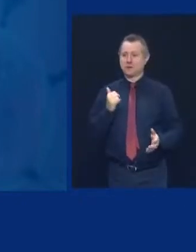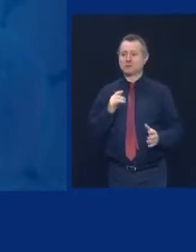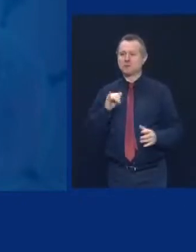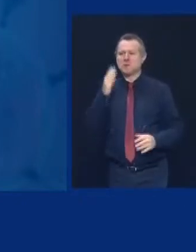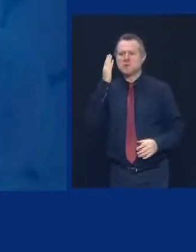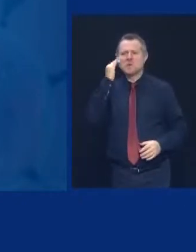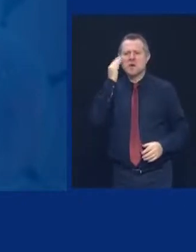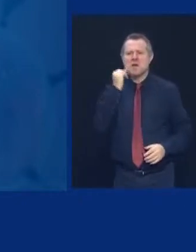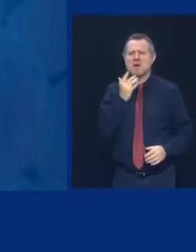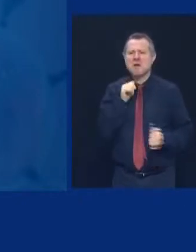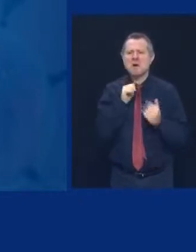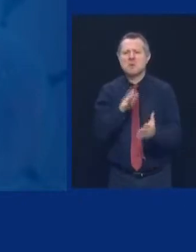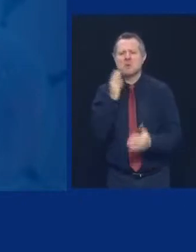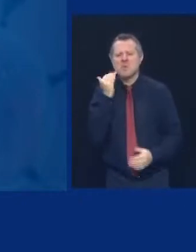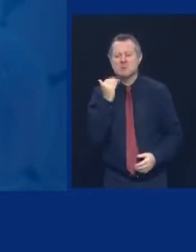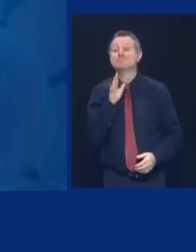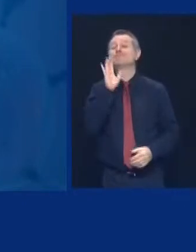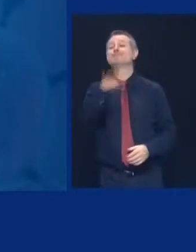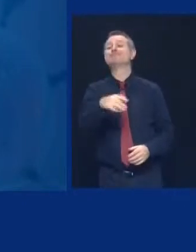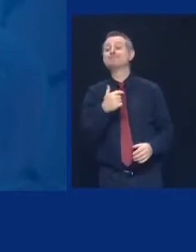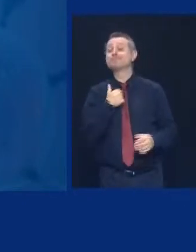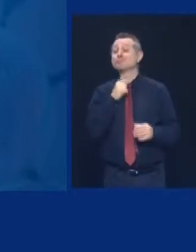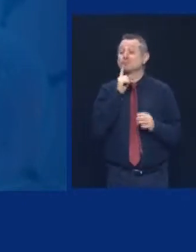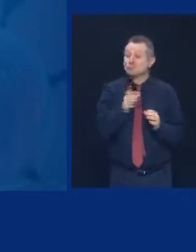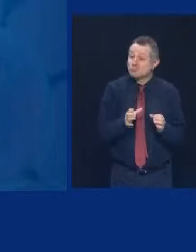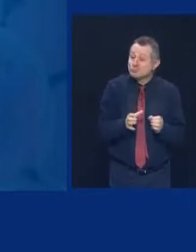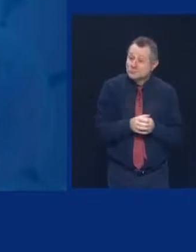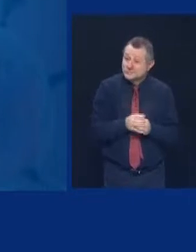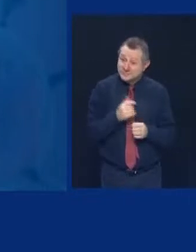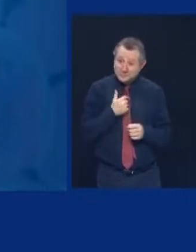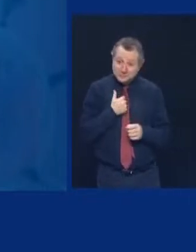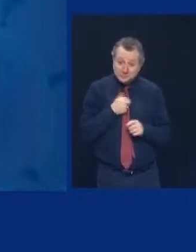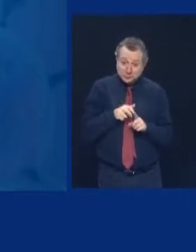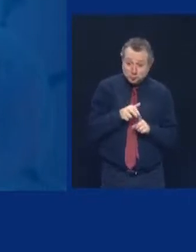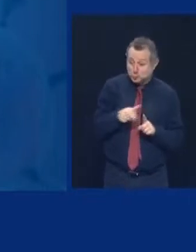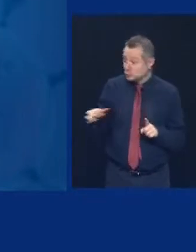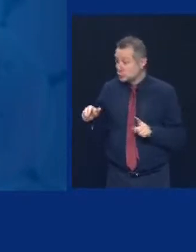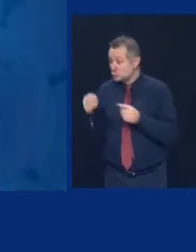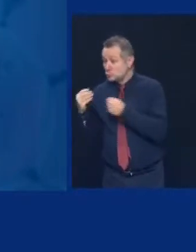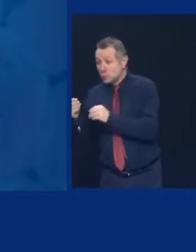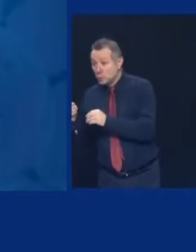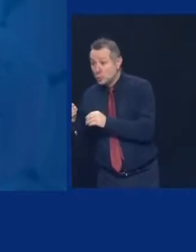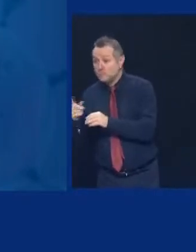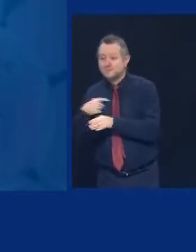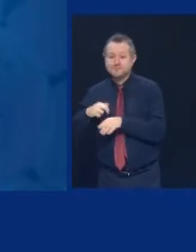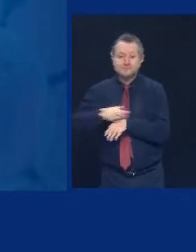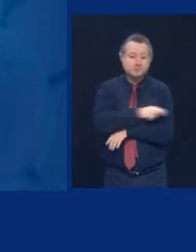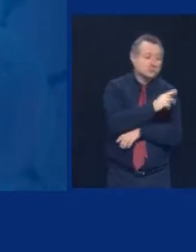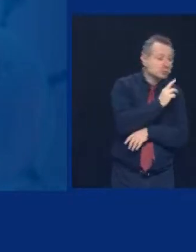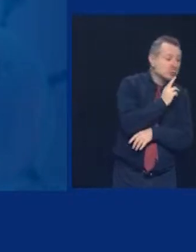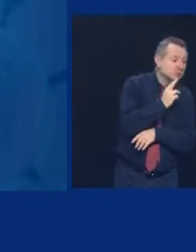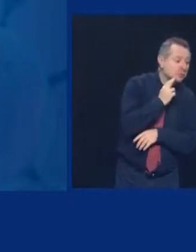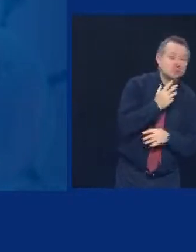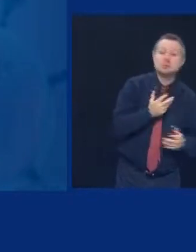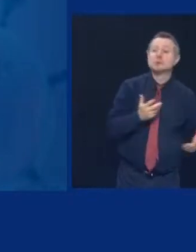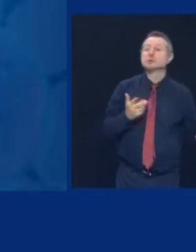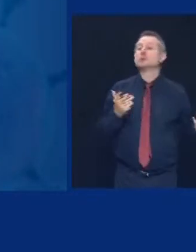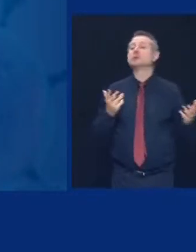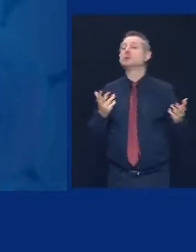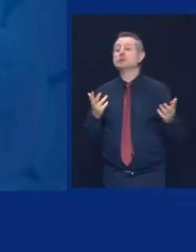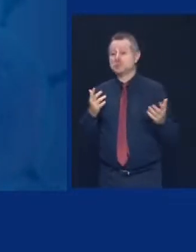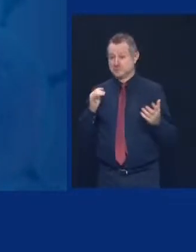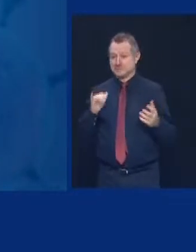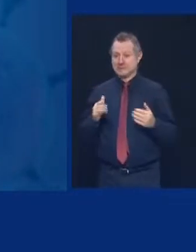that people walk to a store, people walk to a restaurant, and you see the viral